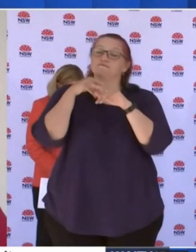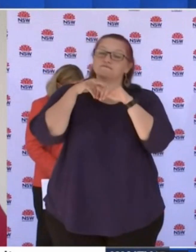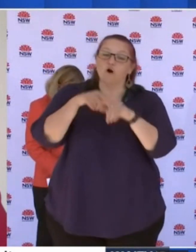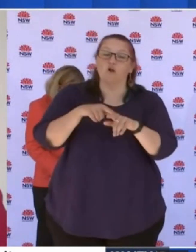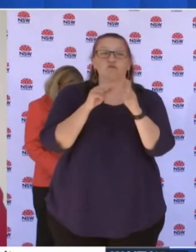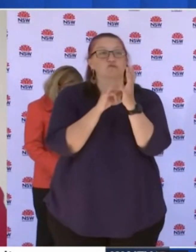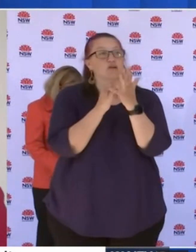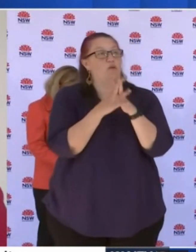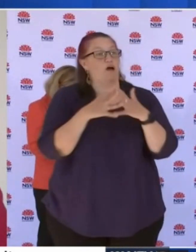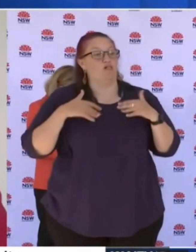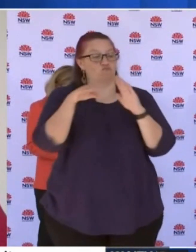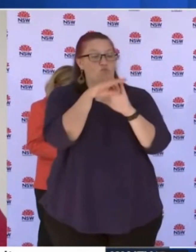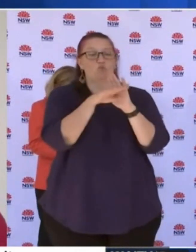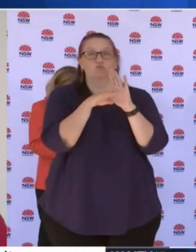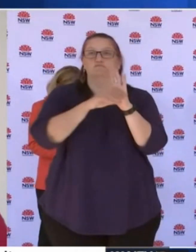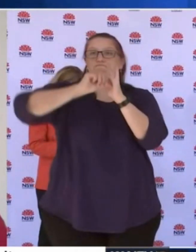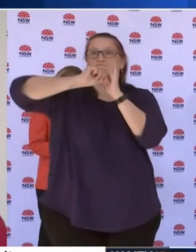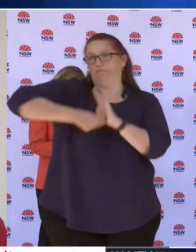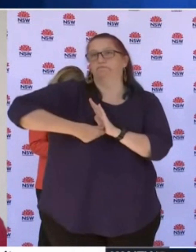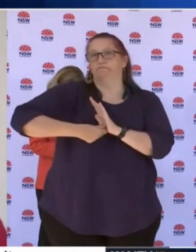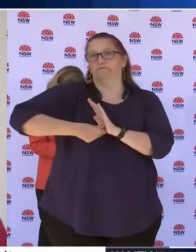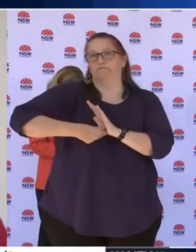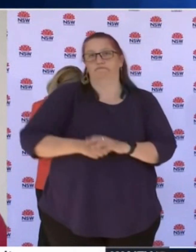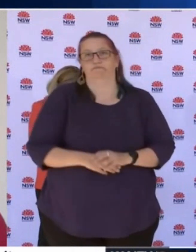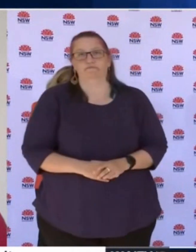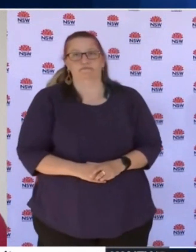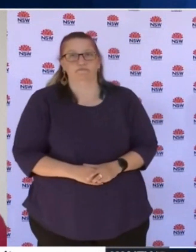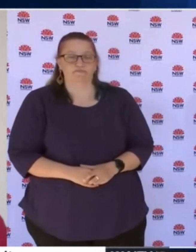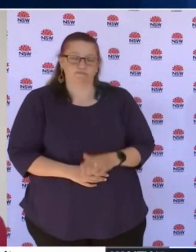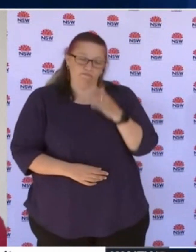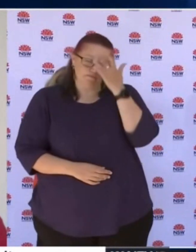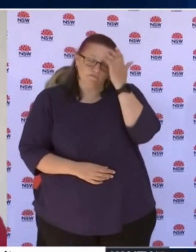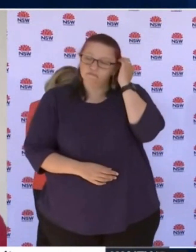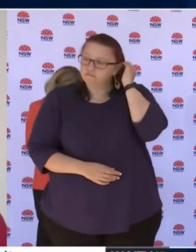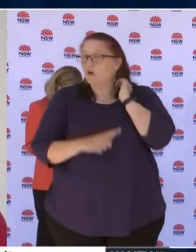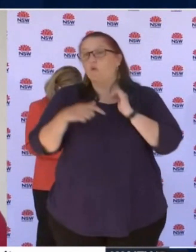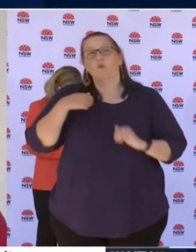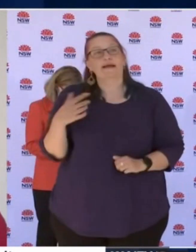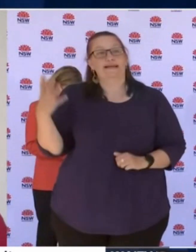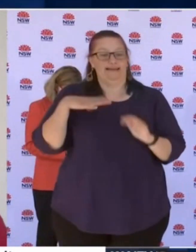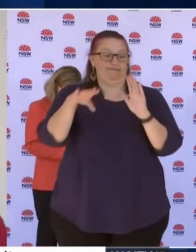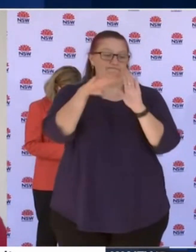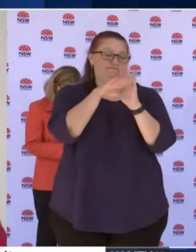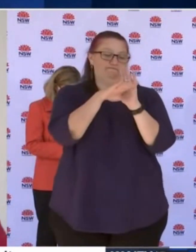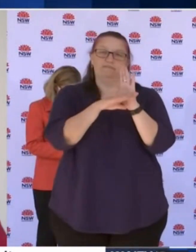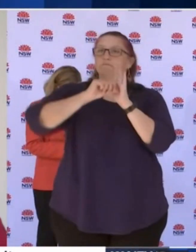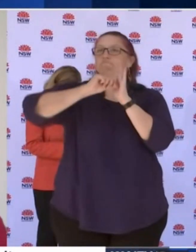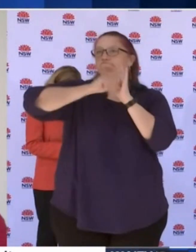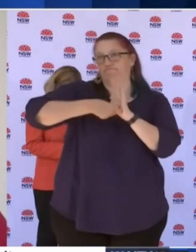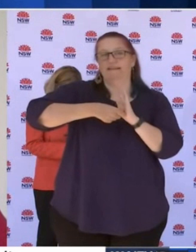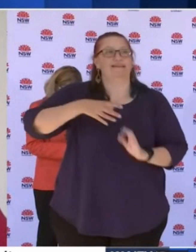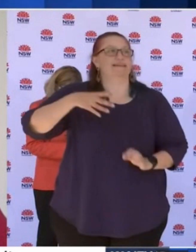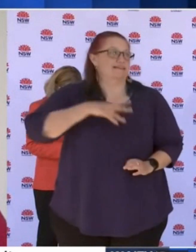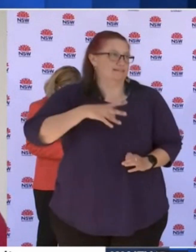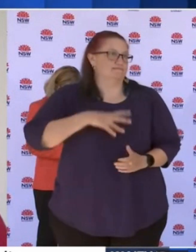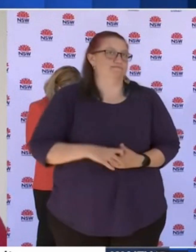letter. We know the settings in place are what is needed to take us out of the lockdown, but what we can't assume is